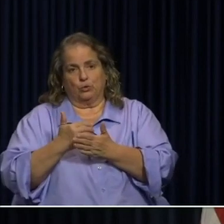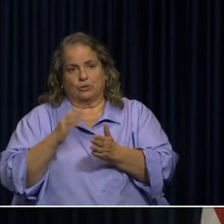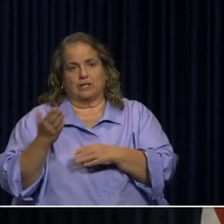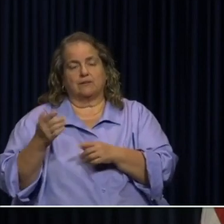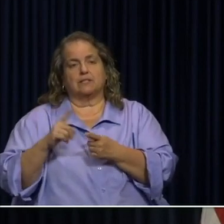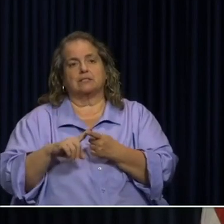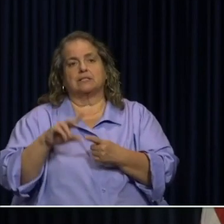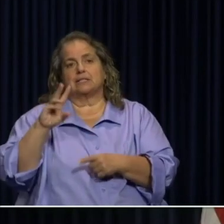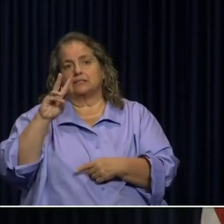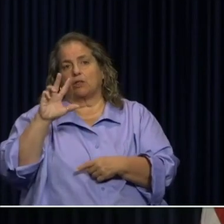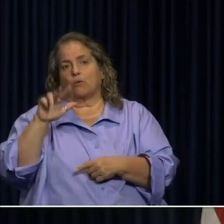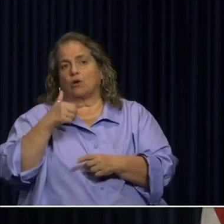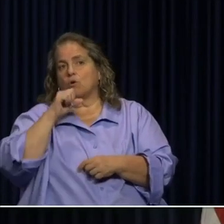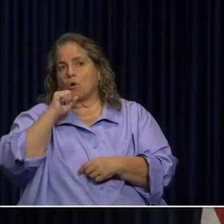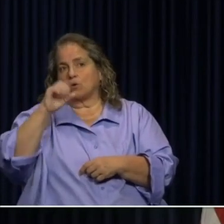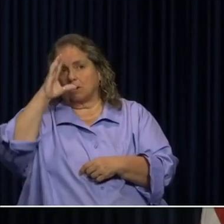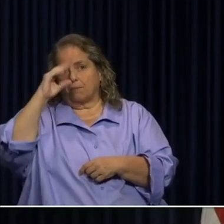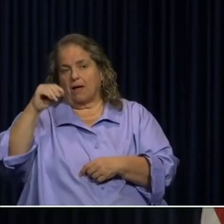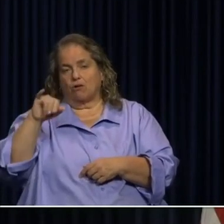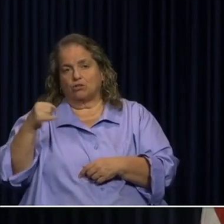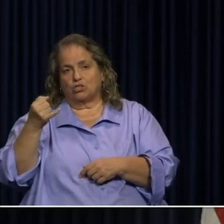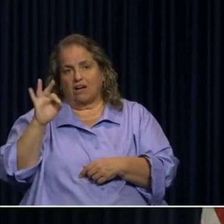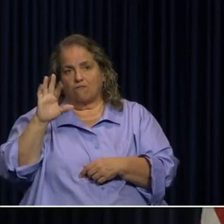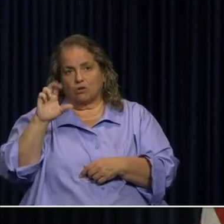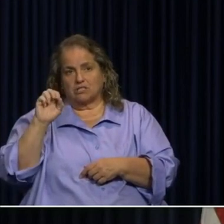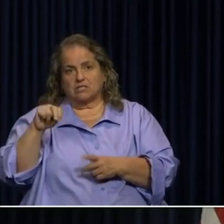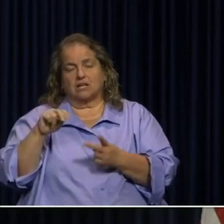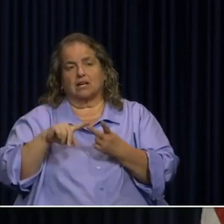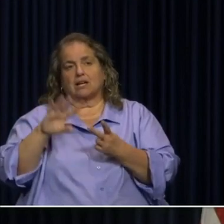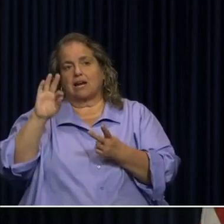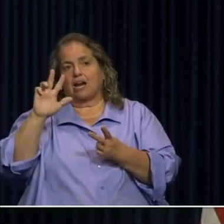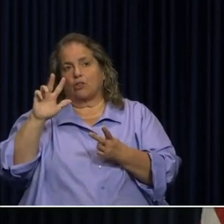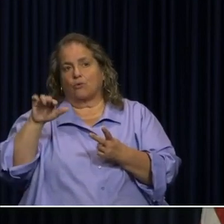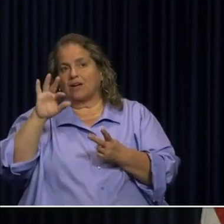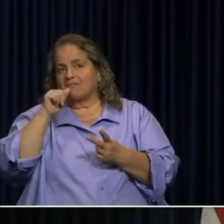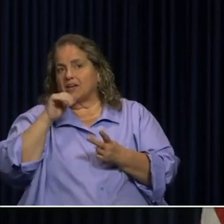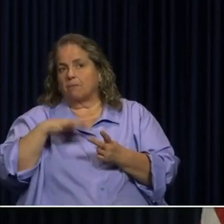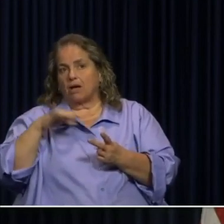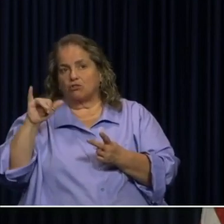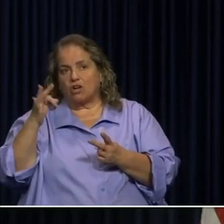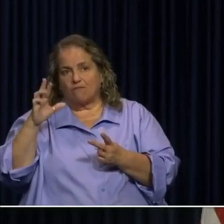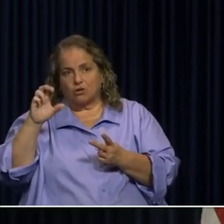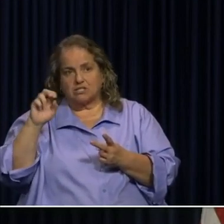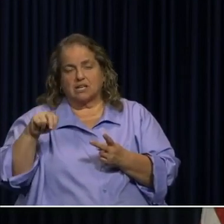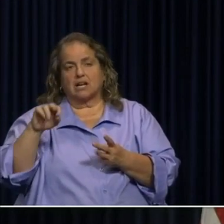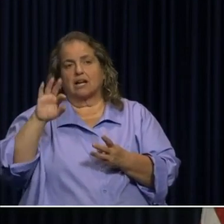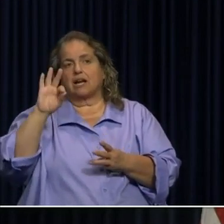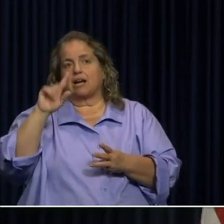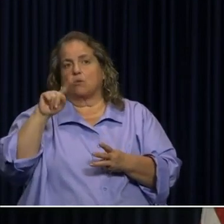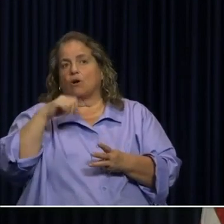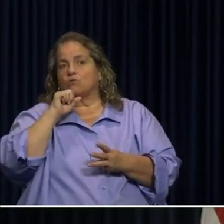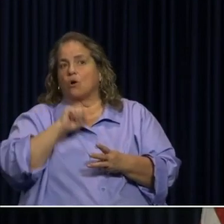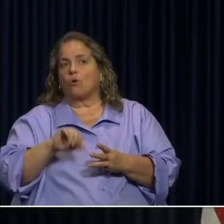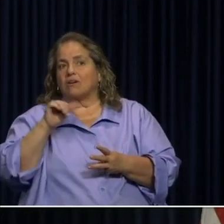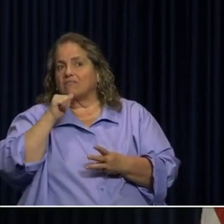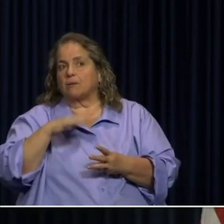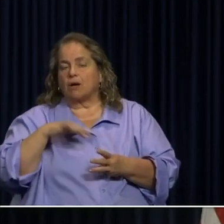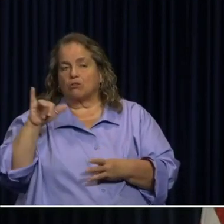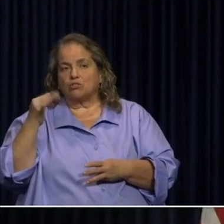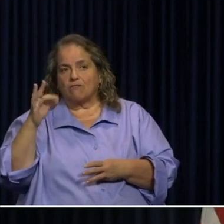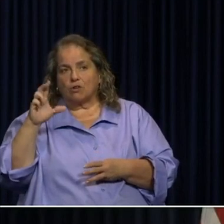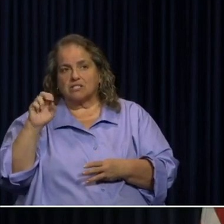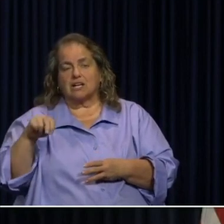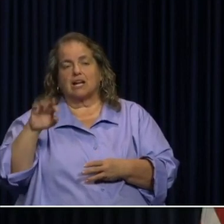by a 63-year-old male in Jefferson, a 90-year-old female in Jefferson, 91-year-old female in Jefferson,